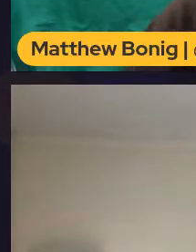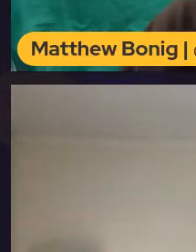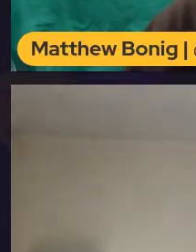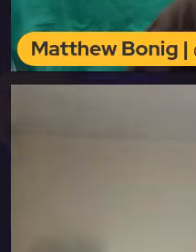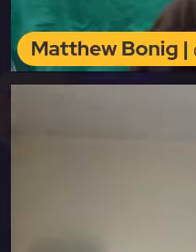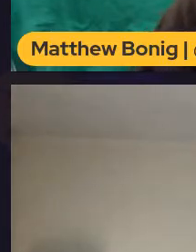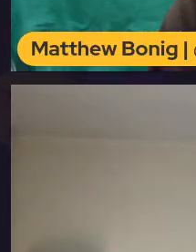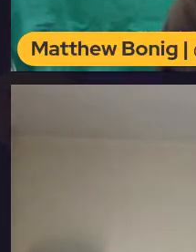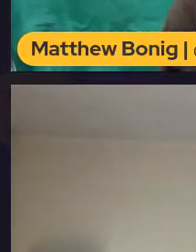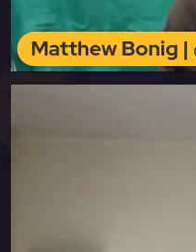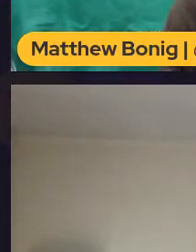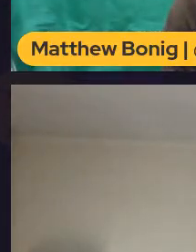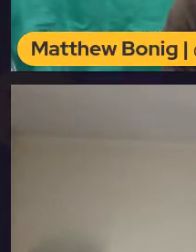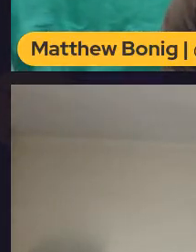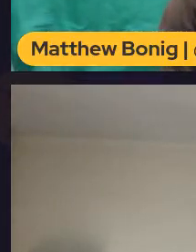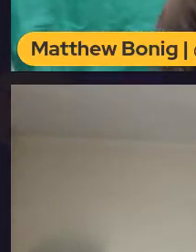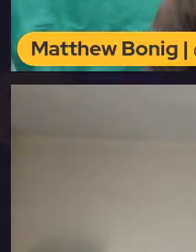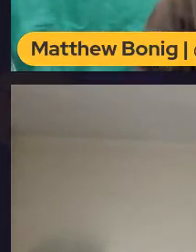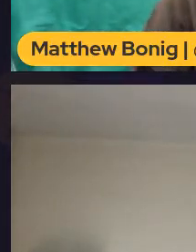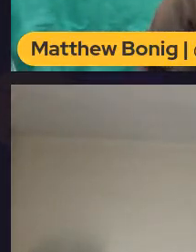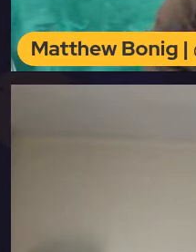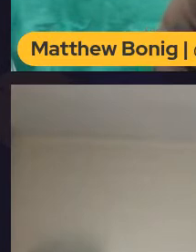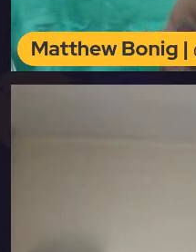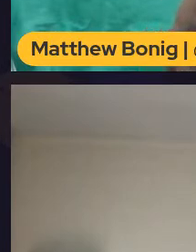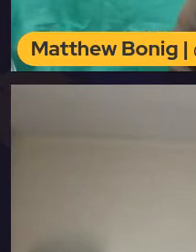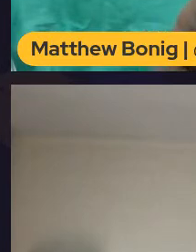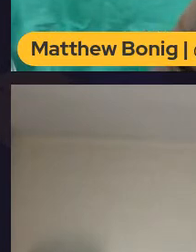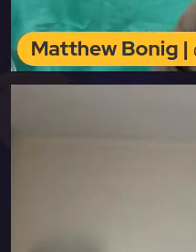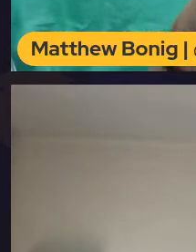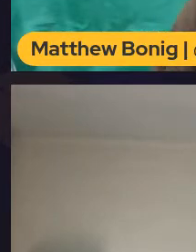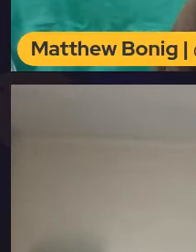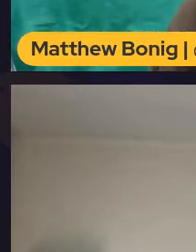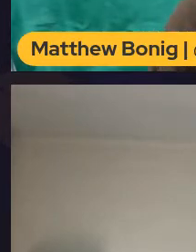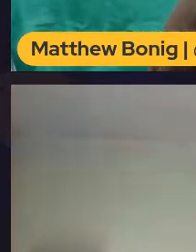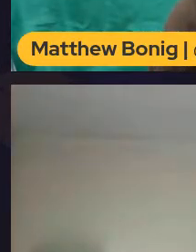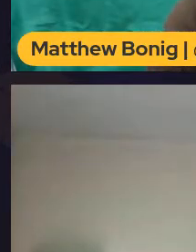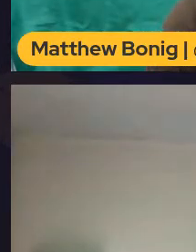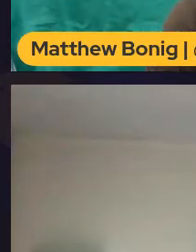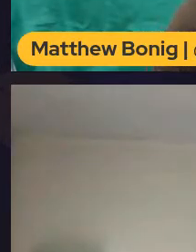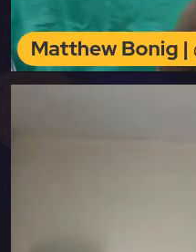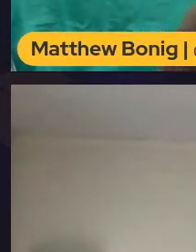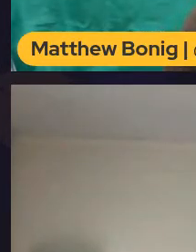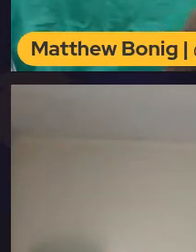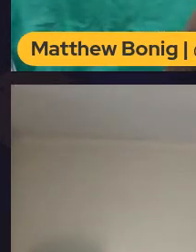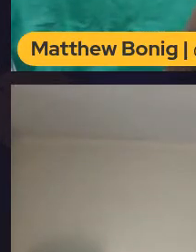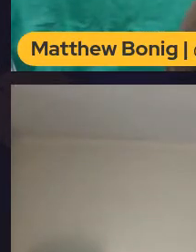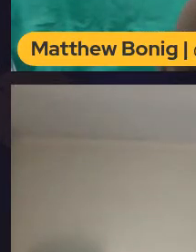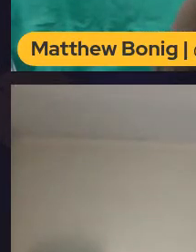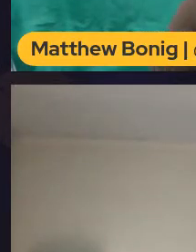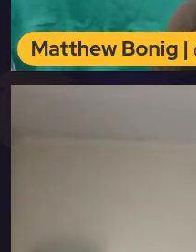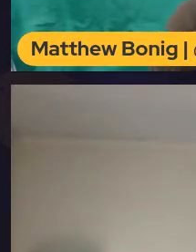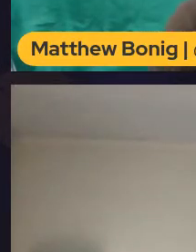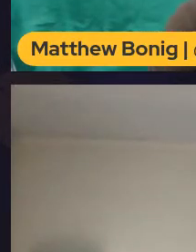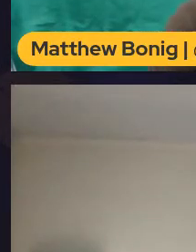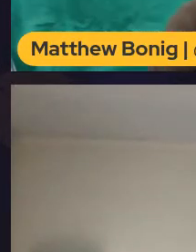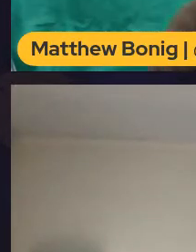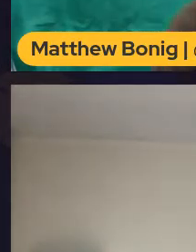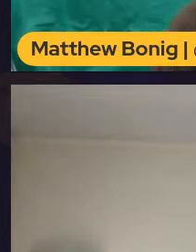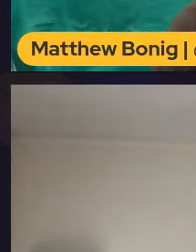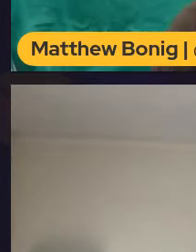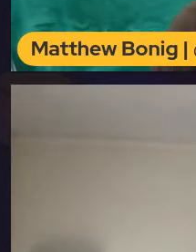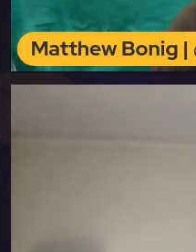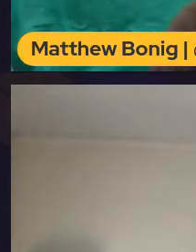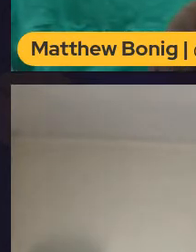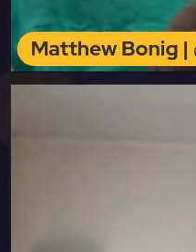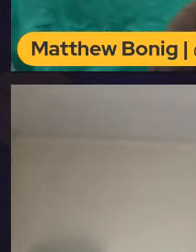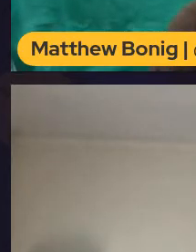Where does one find an Otter 1C? I will post a link over on the CDK .dev Slack